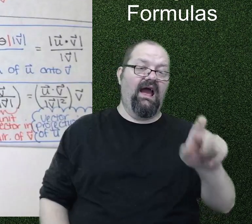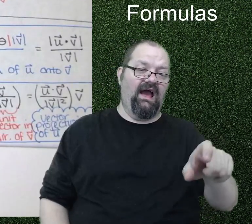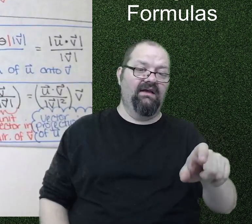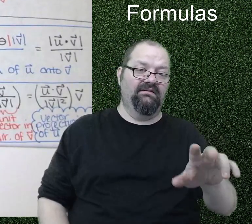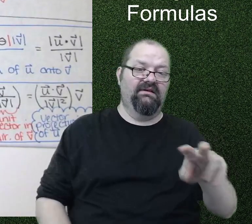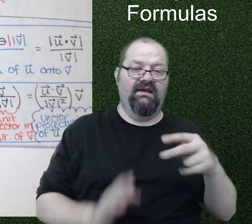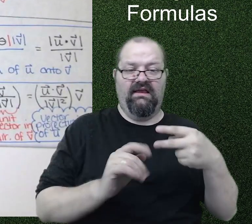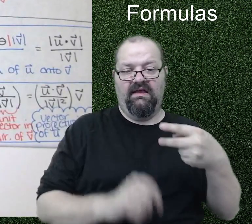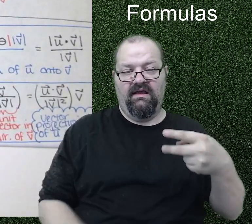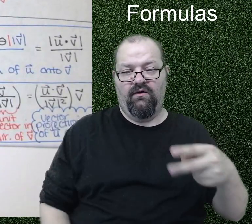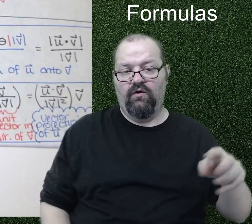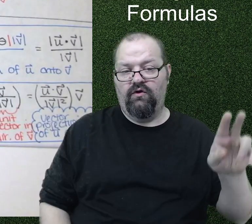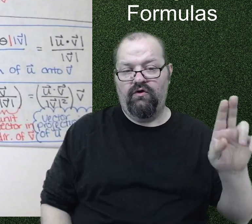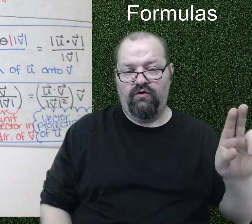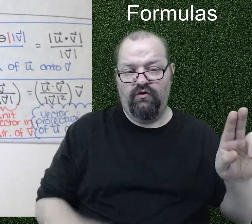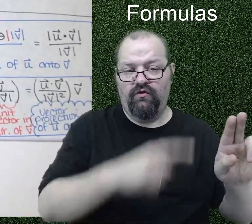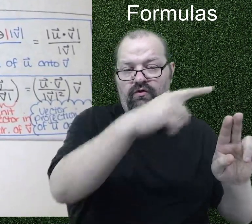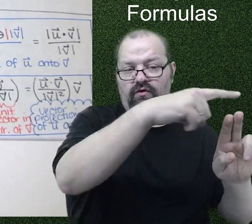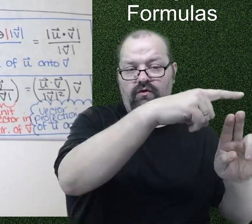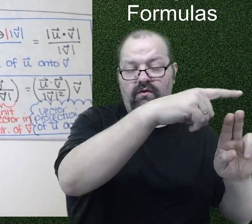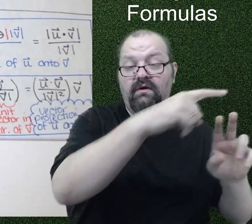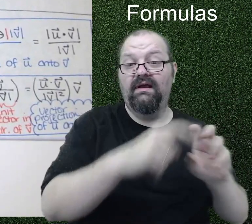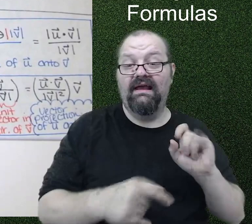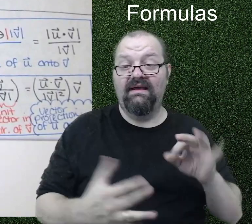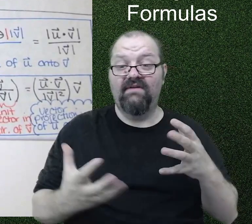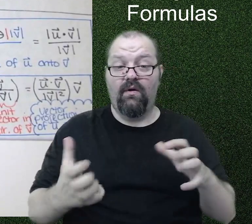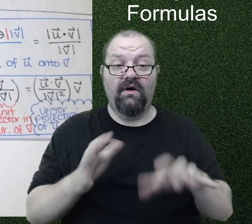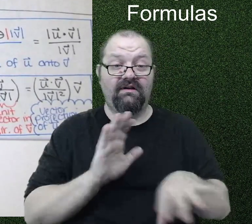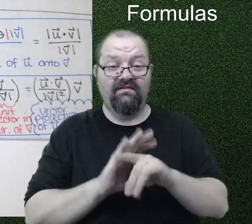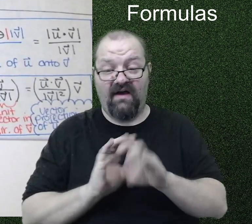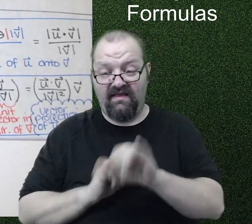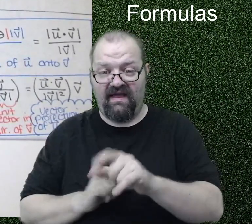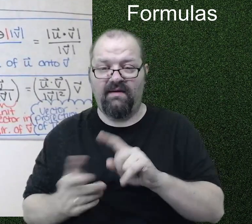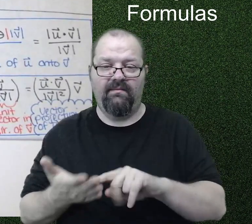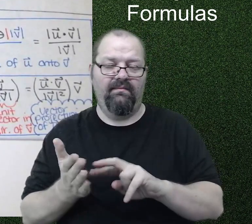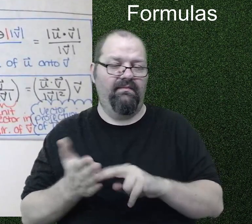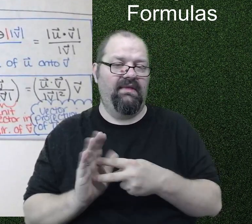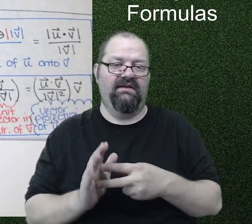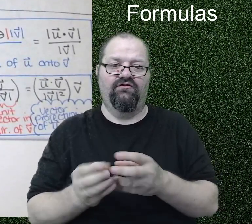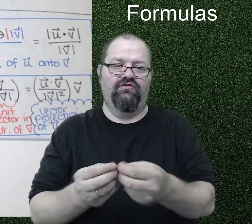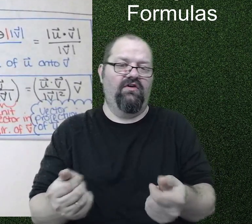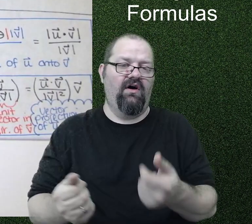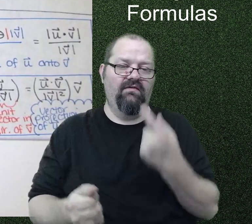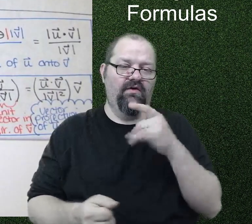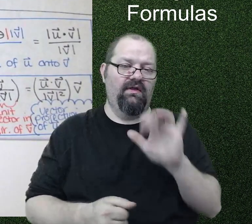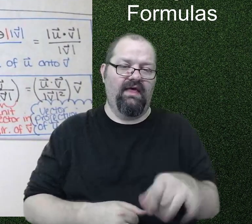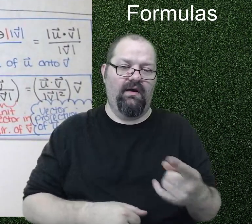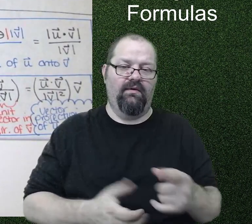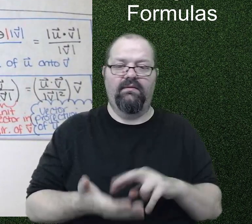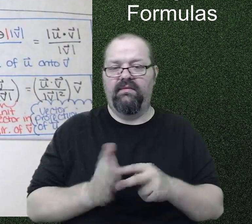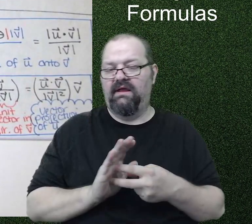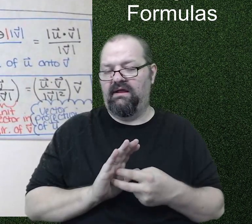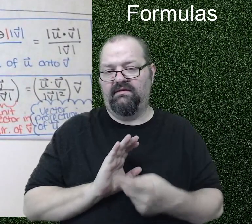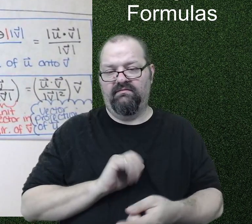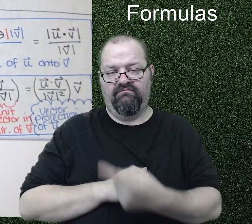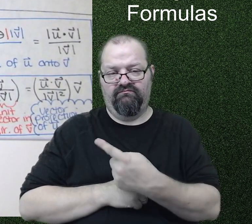to find W, I just solve for this guy by subtracting the projection from both sides.